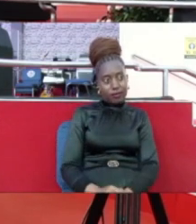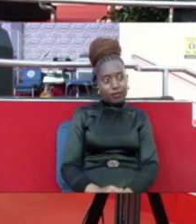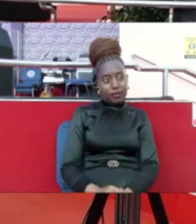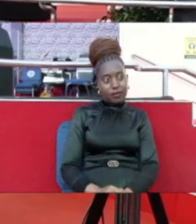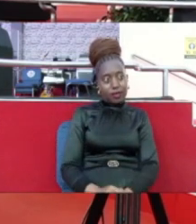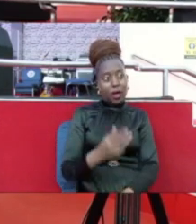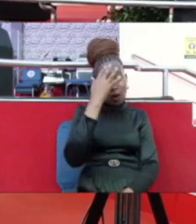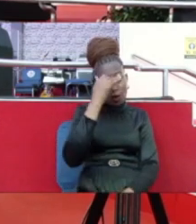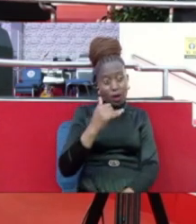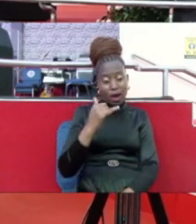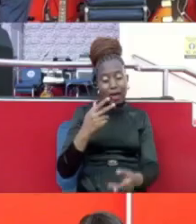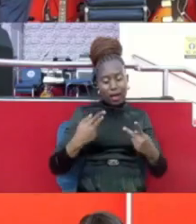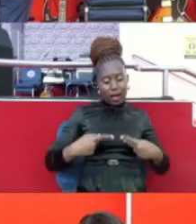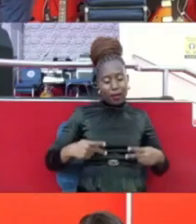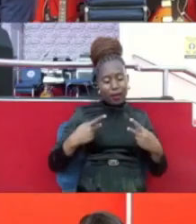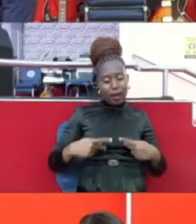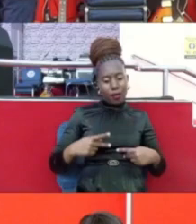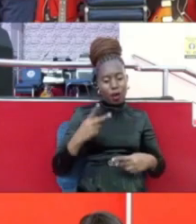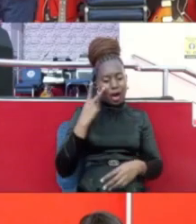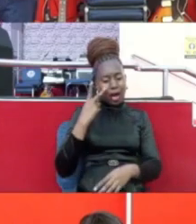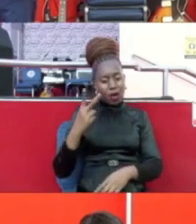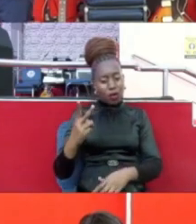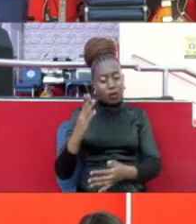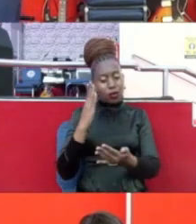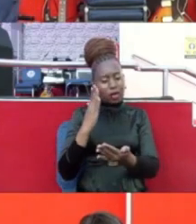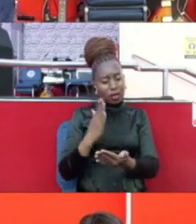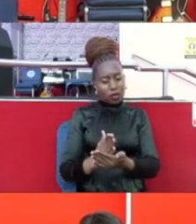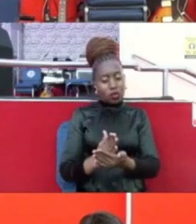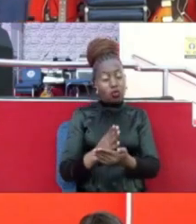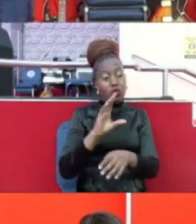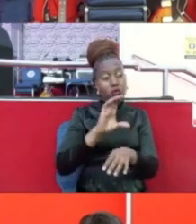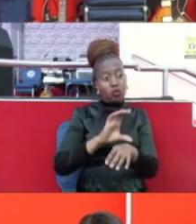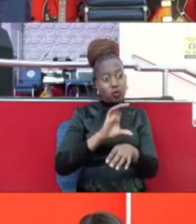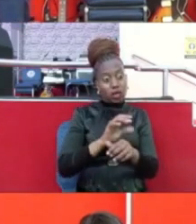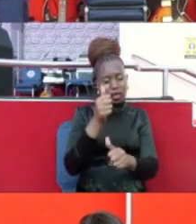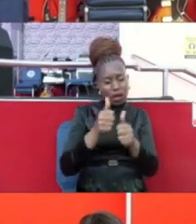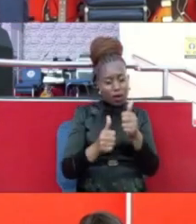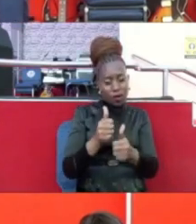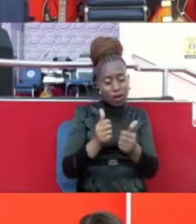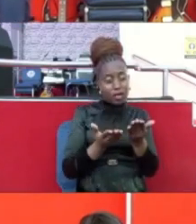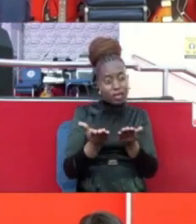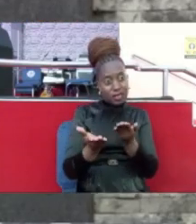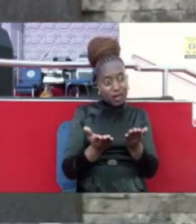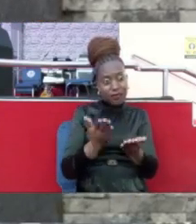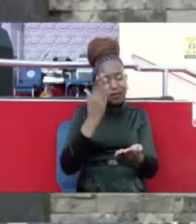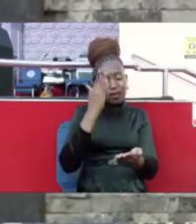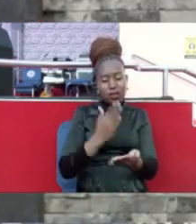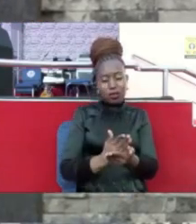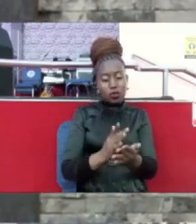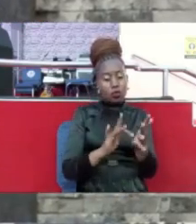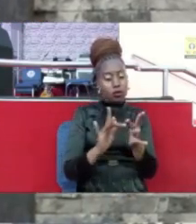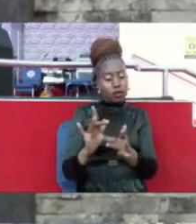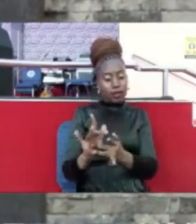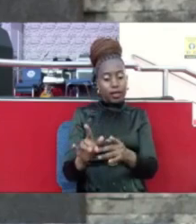People are looking for a real church that serves a real Jesus that cares